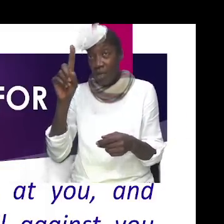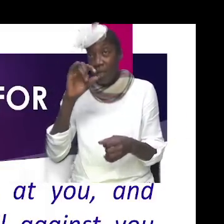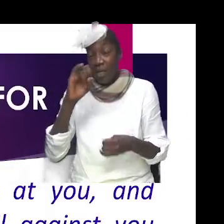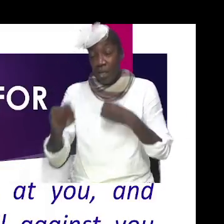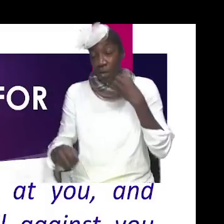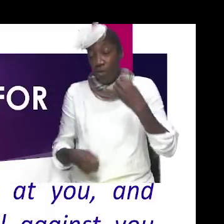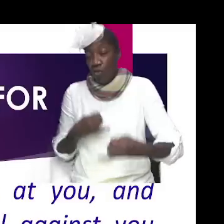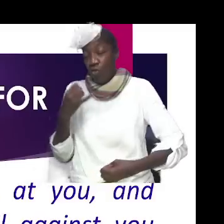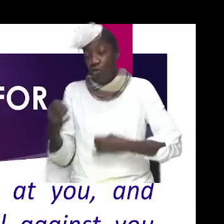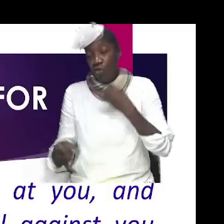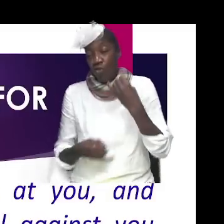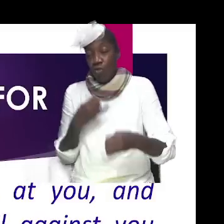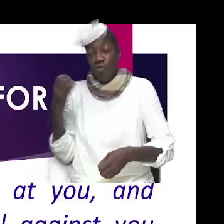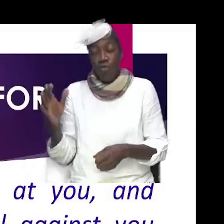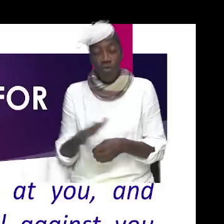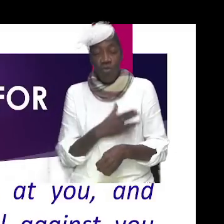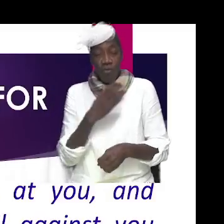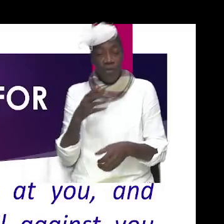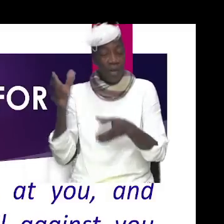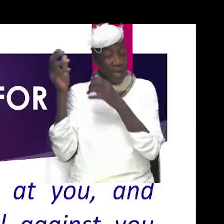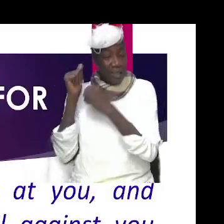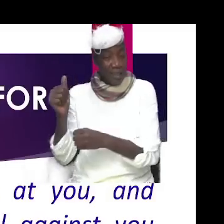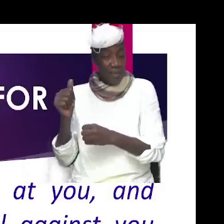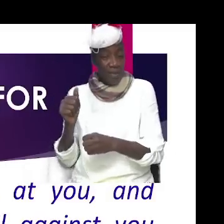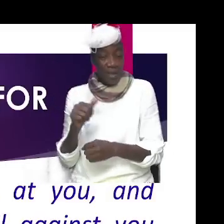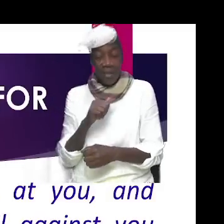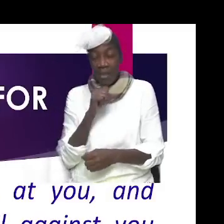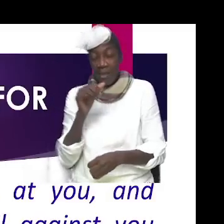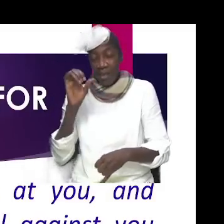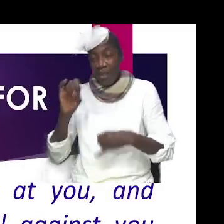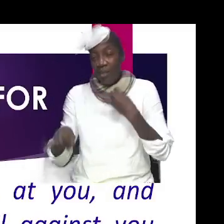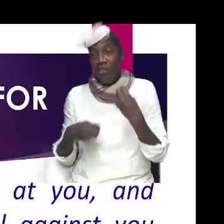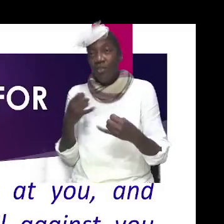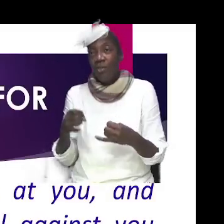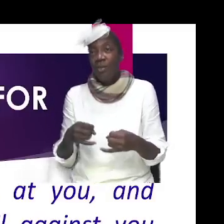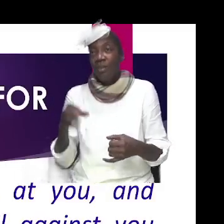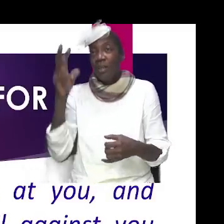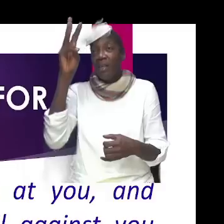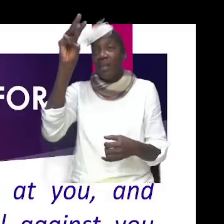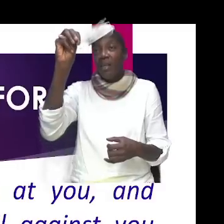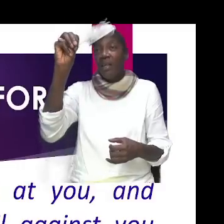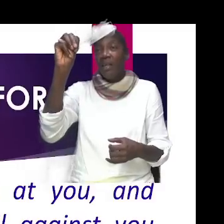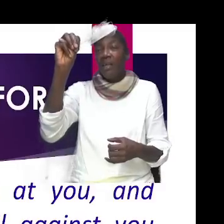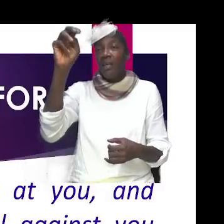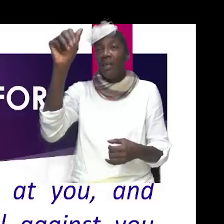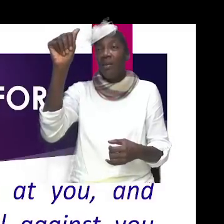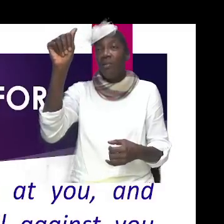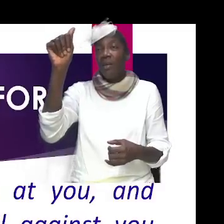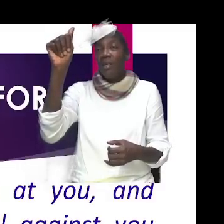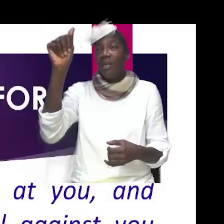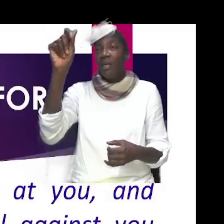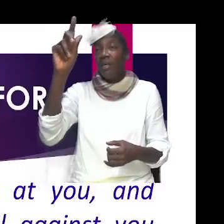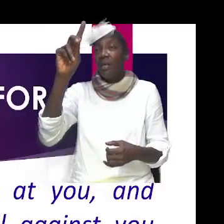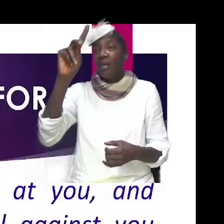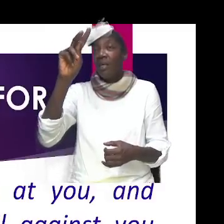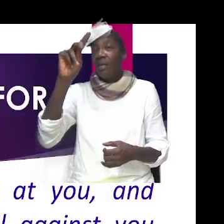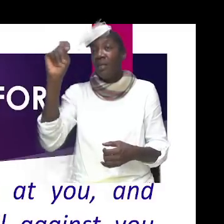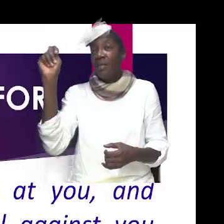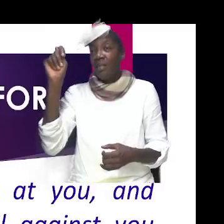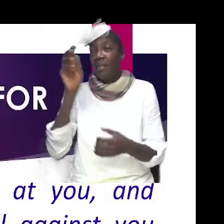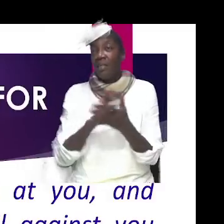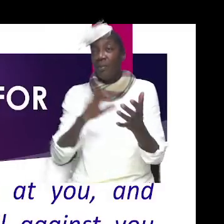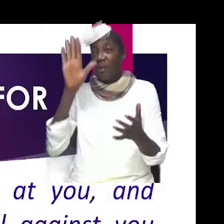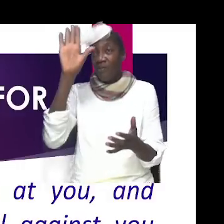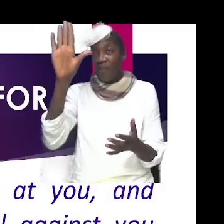acceptance of injustice. Now, Matthew chapter 5, 11 and verses 11 and 12. Blessed are